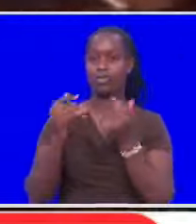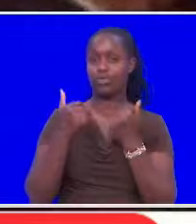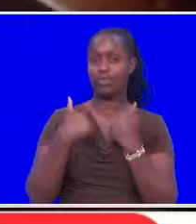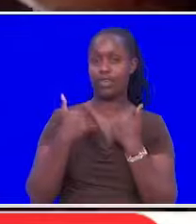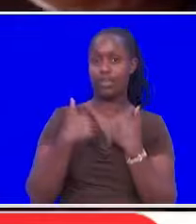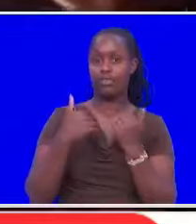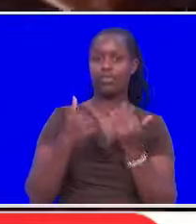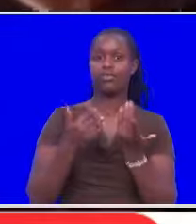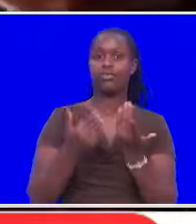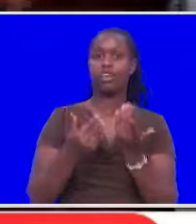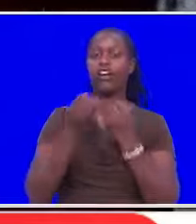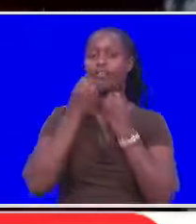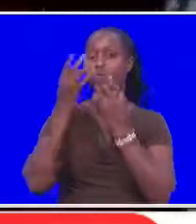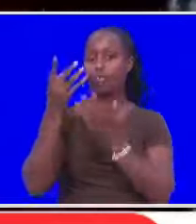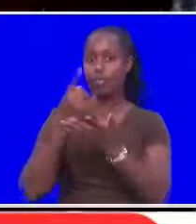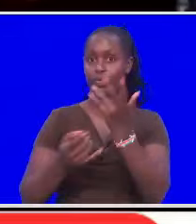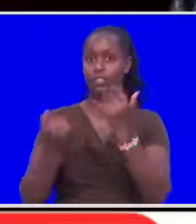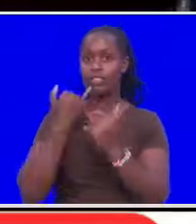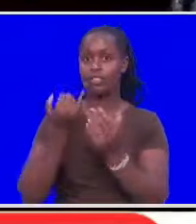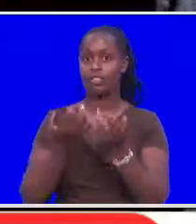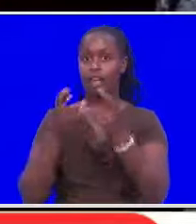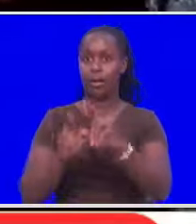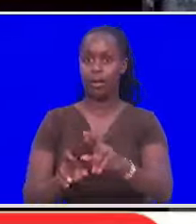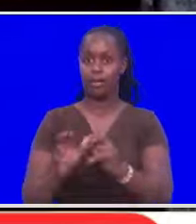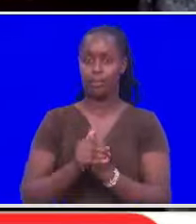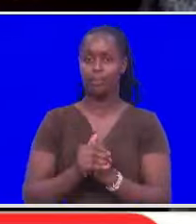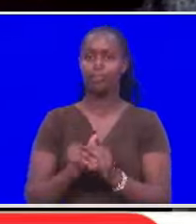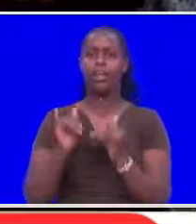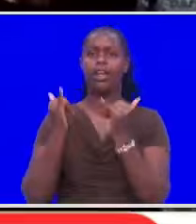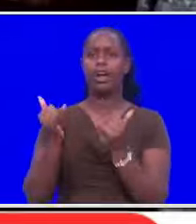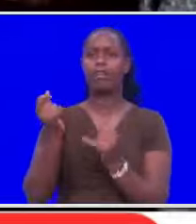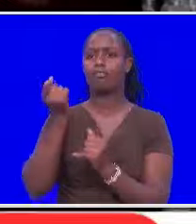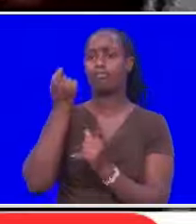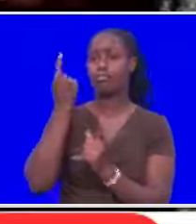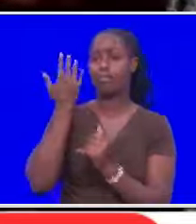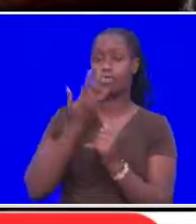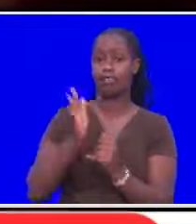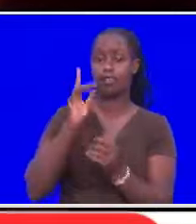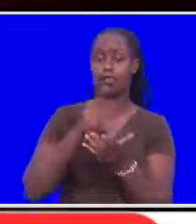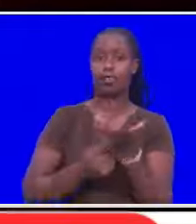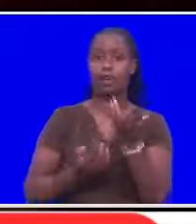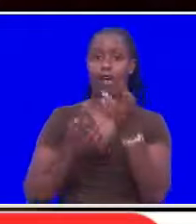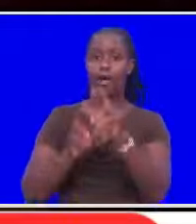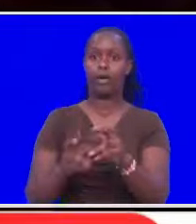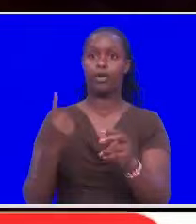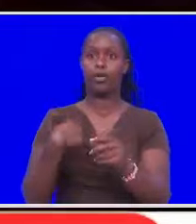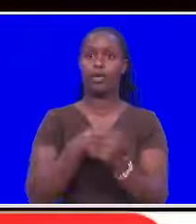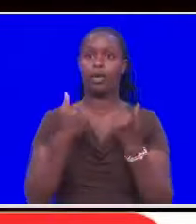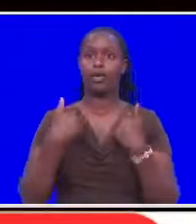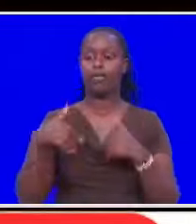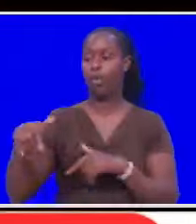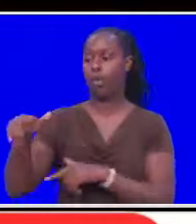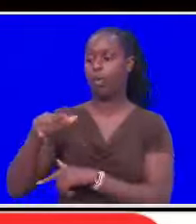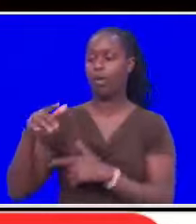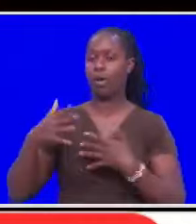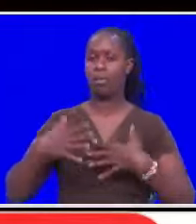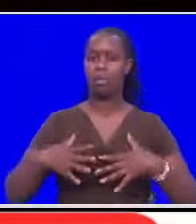bring us up to speed on what it is. Stanley, there you got it. What happened? Actually, we have the locals just behind